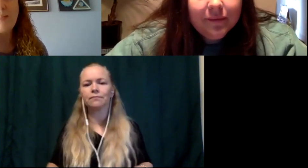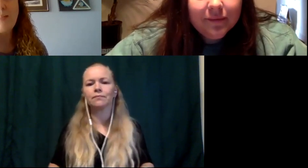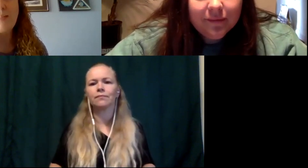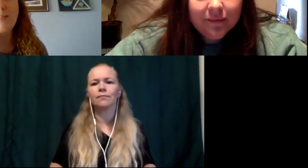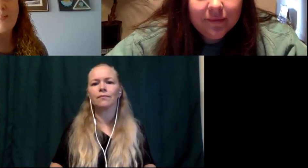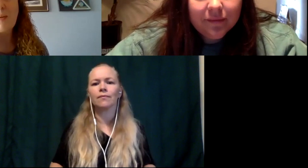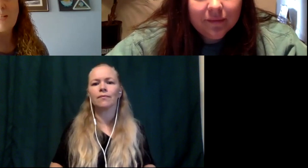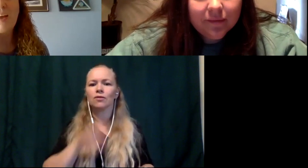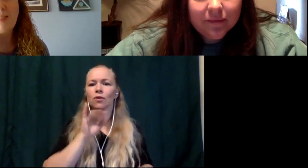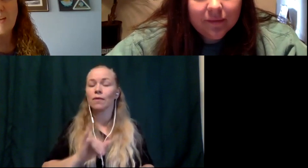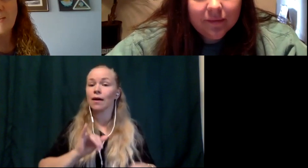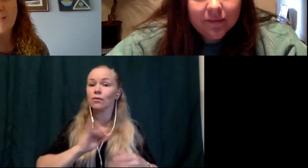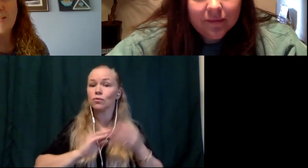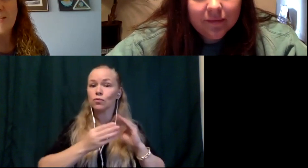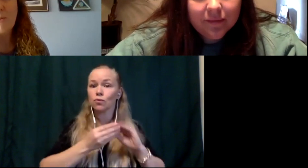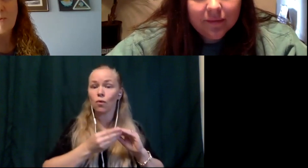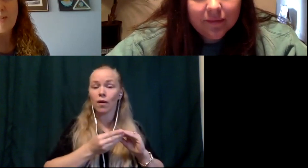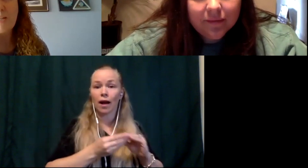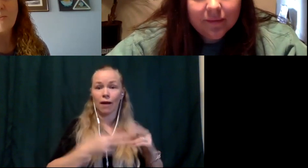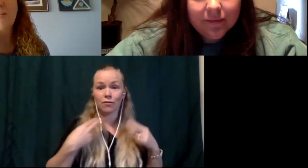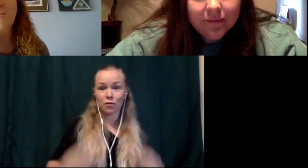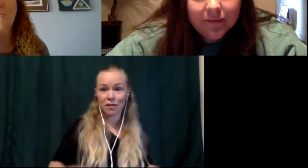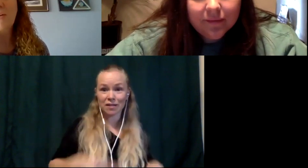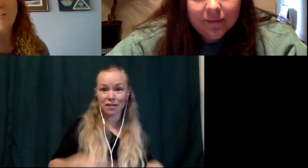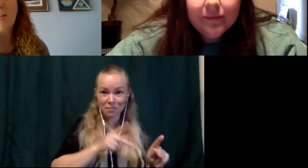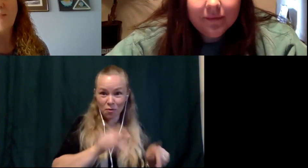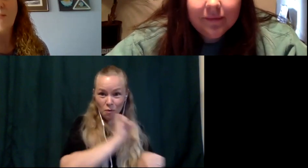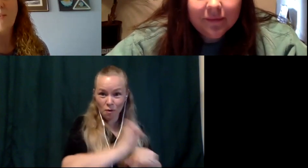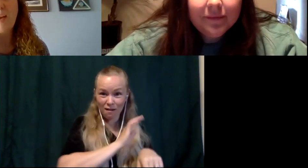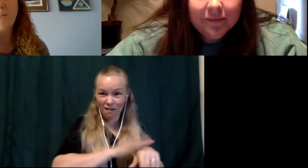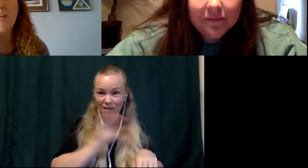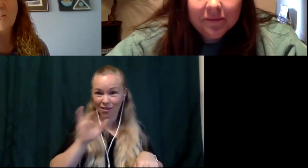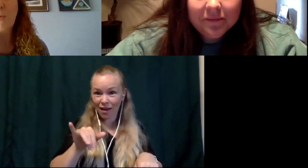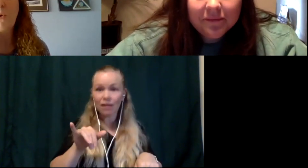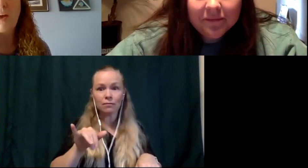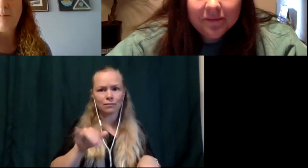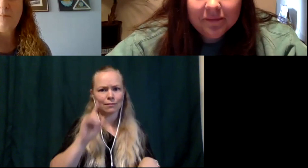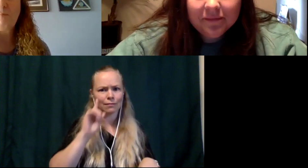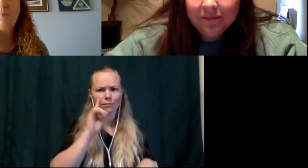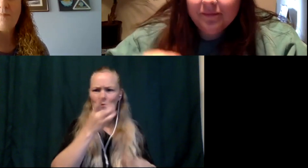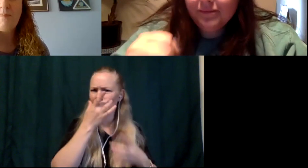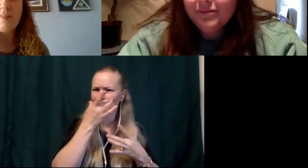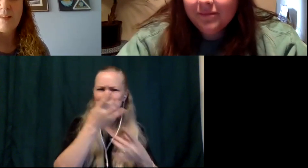on these spacecraft are, I think, some of the most interesting stories that I've ever had the chance to report on.